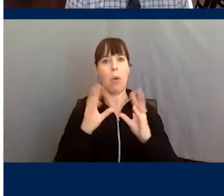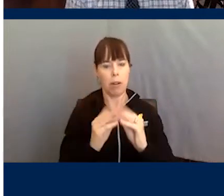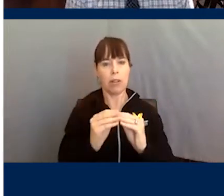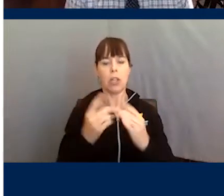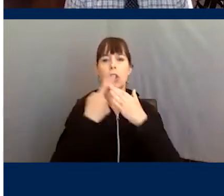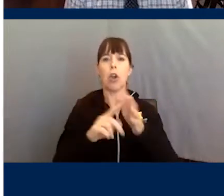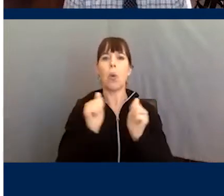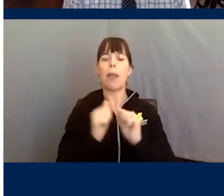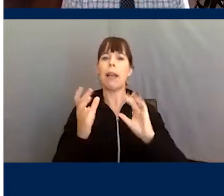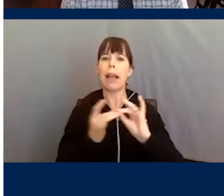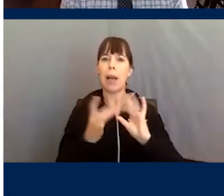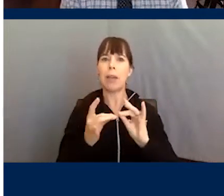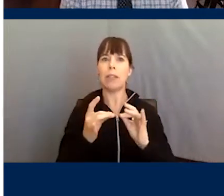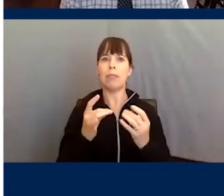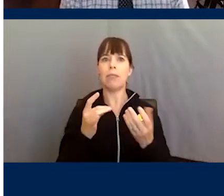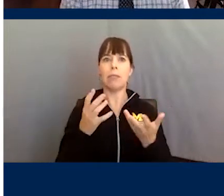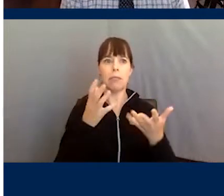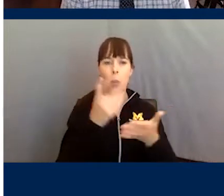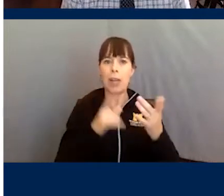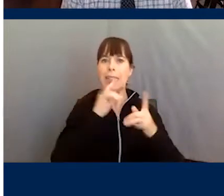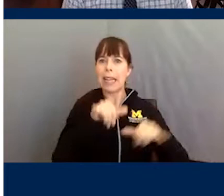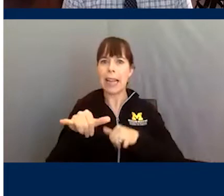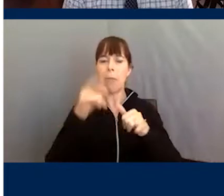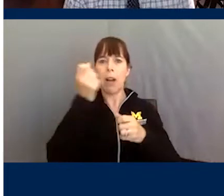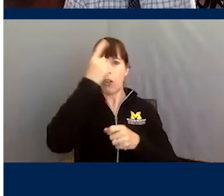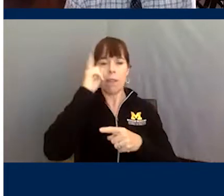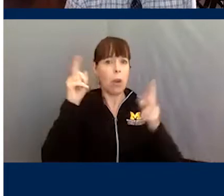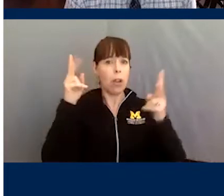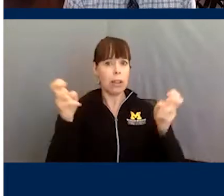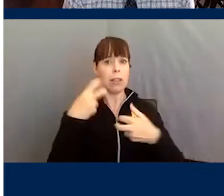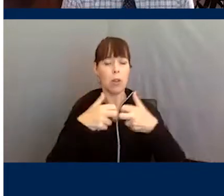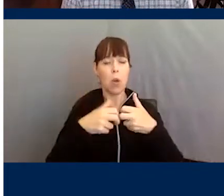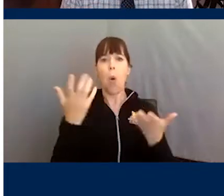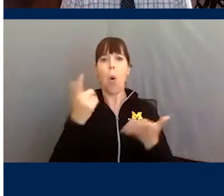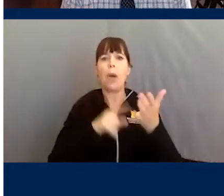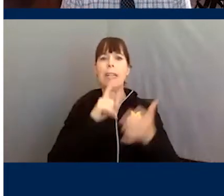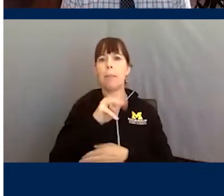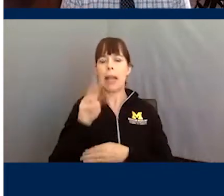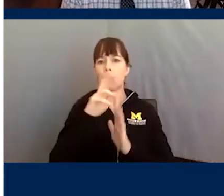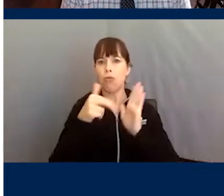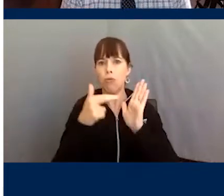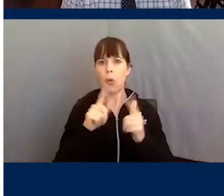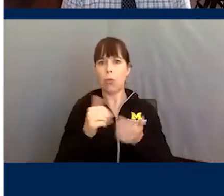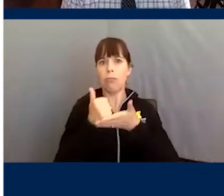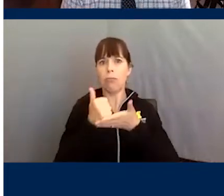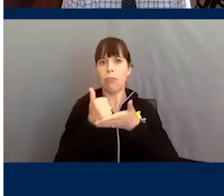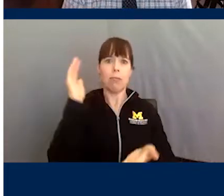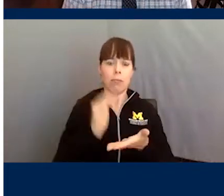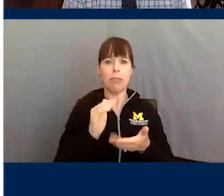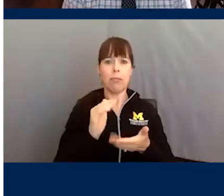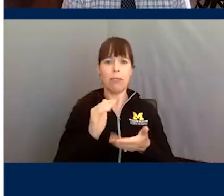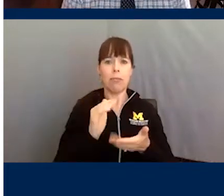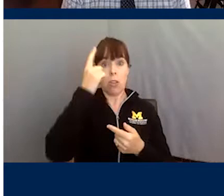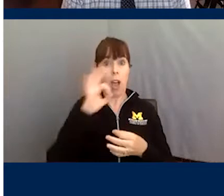with a common understanding of the issues, discuss Michigan Medicine's role in contributing to healthcare disparities, understand the perceptions